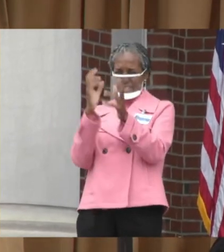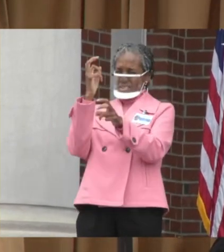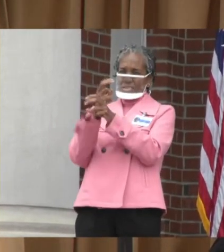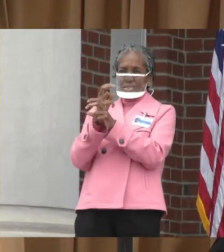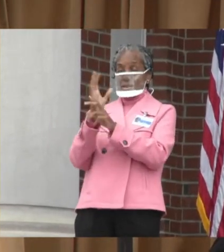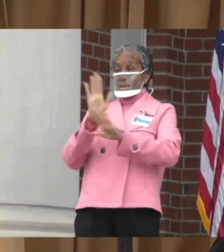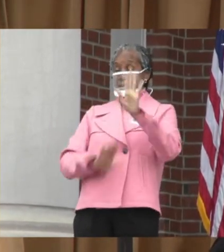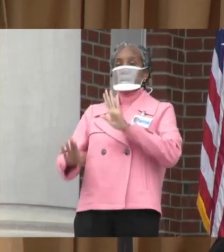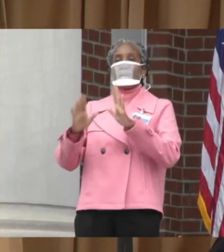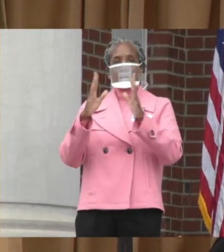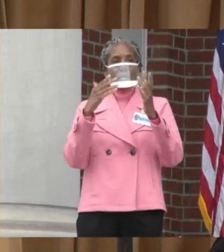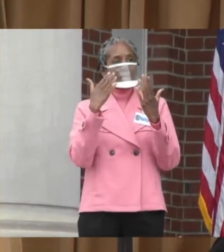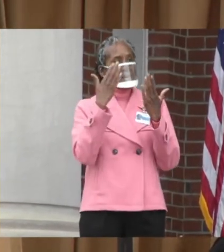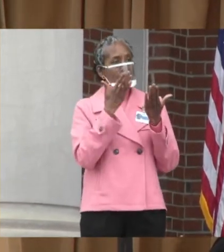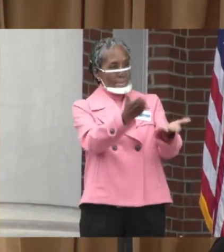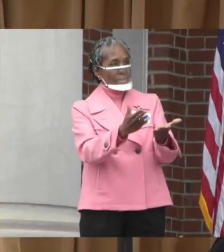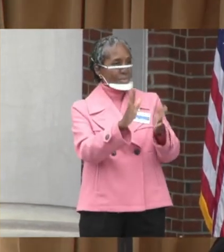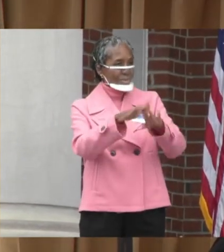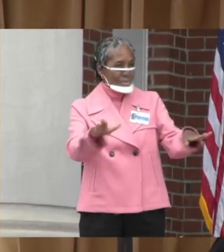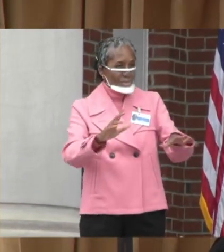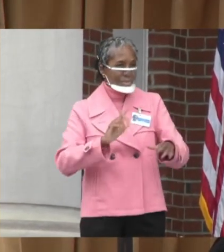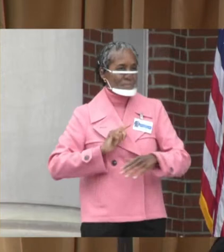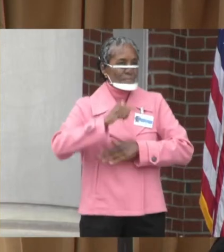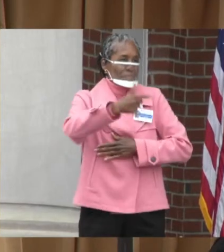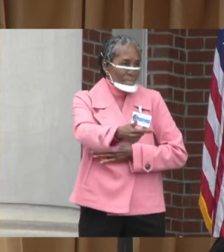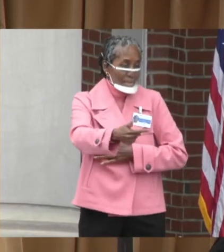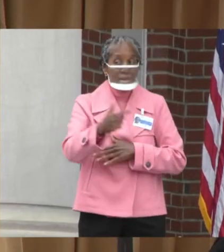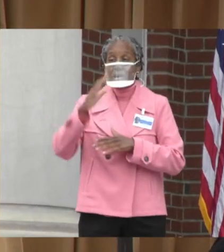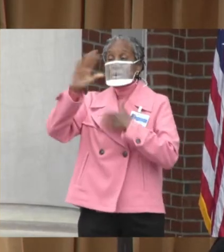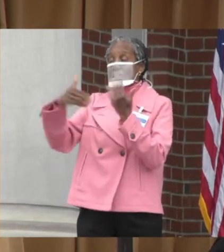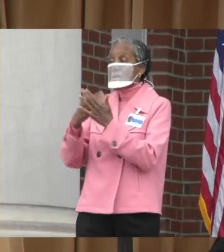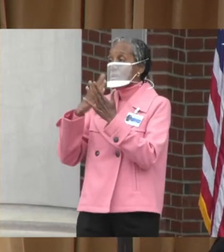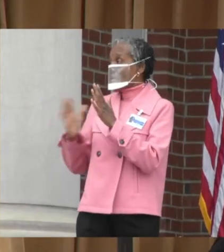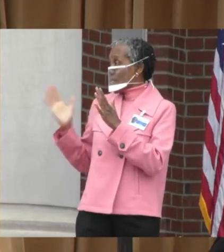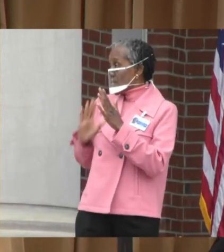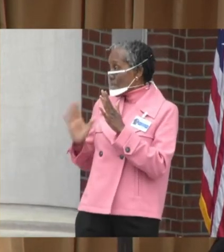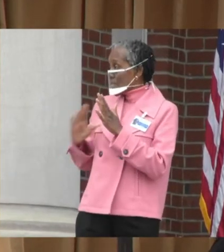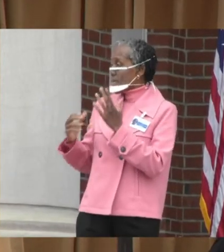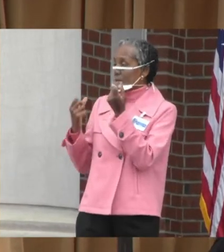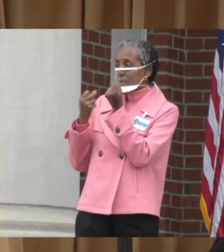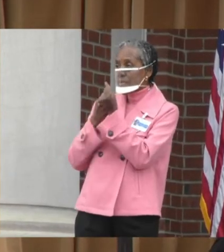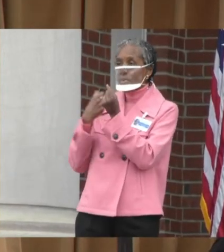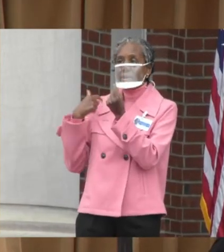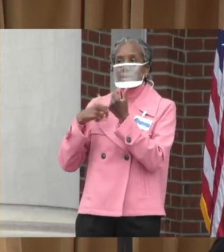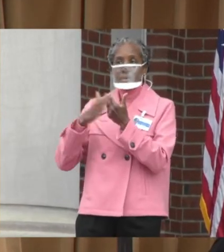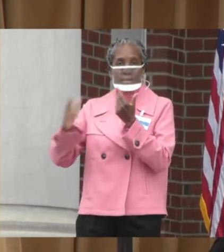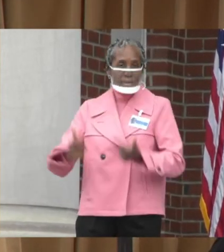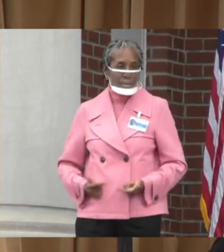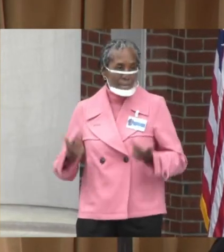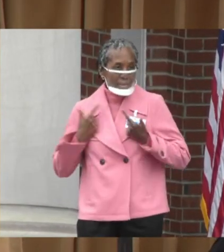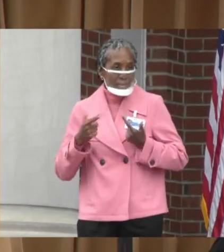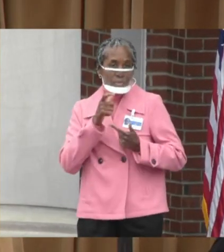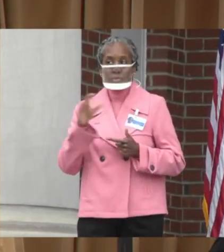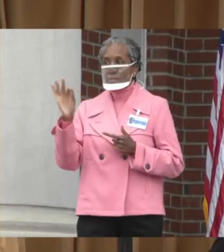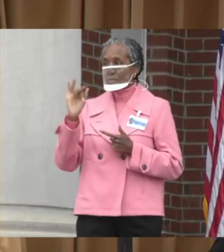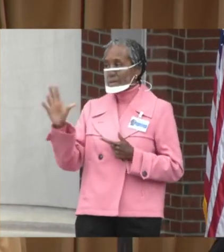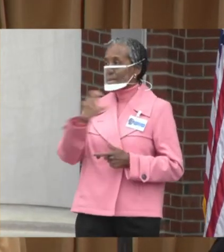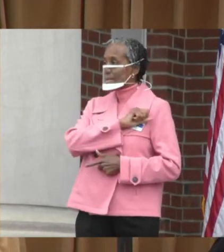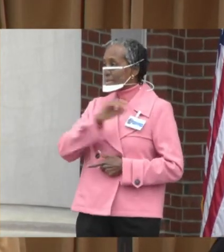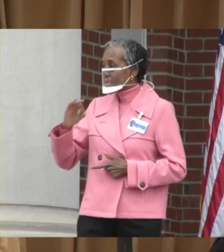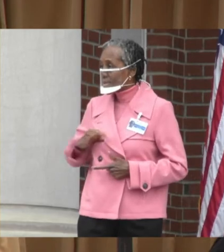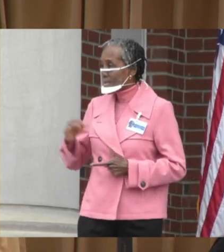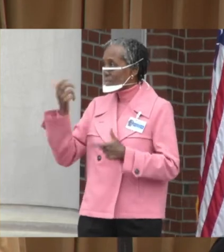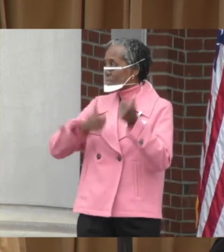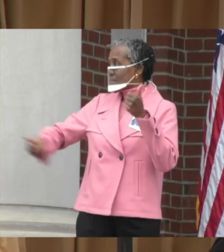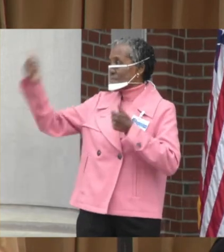We also owe a debt of gratitude to all of those who have built us throughout our lives. The faculty, staff, and